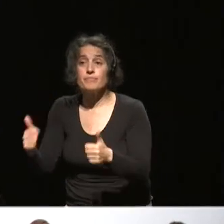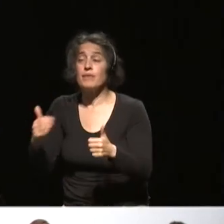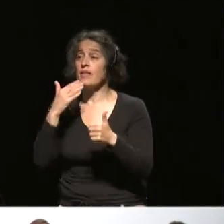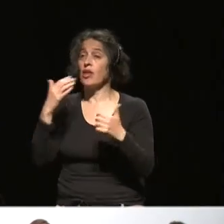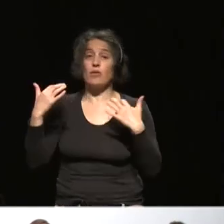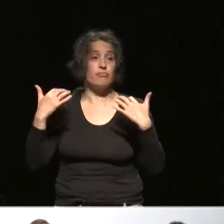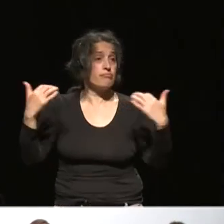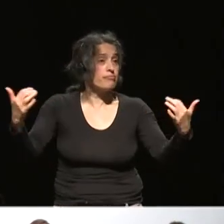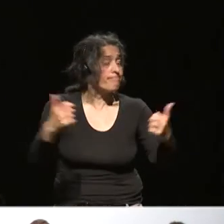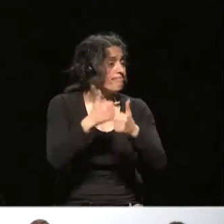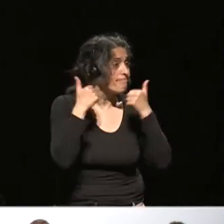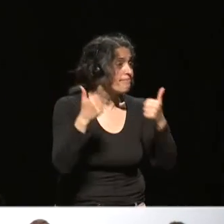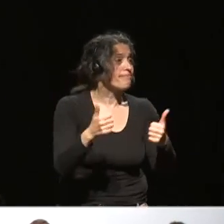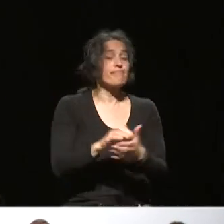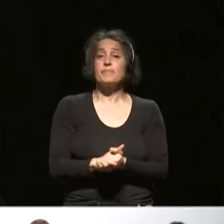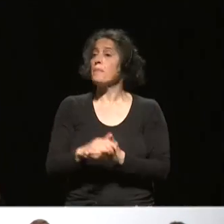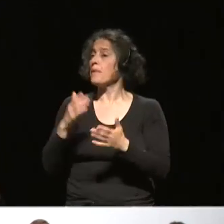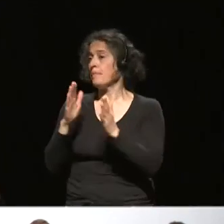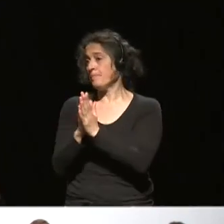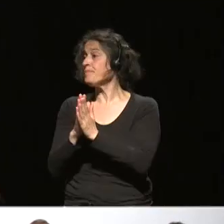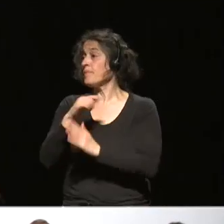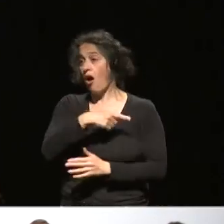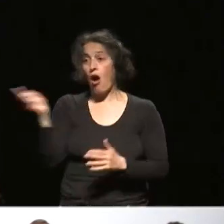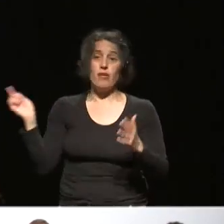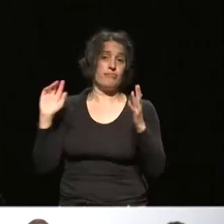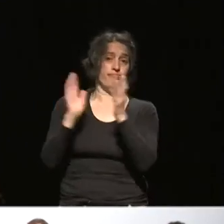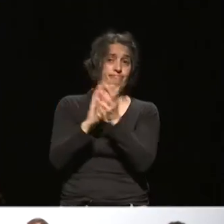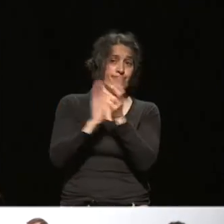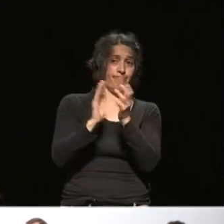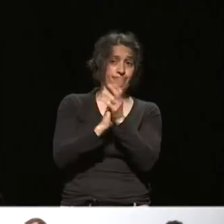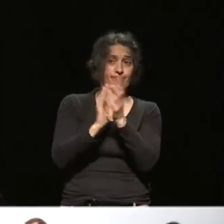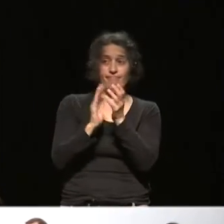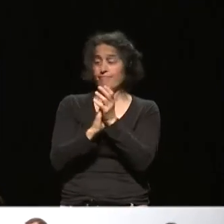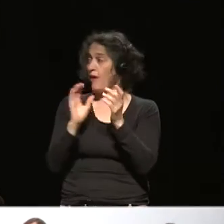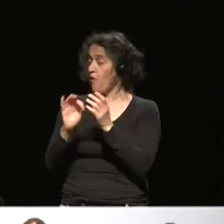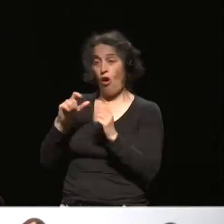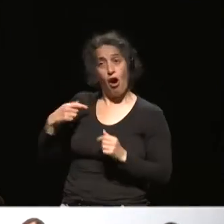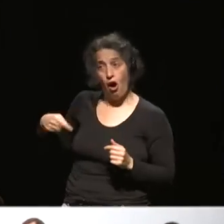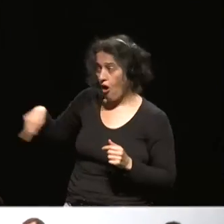the audience to have a big clap to all our panelists.